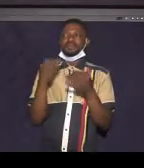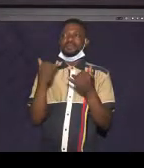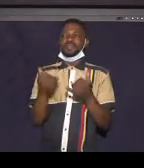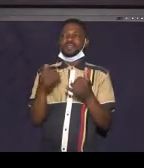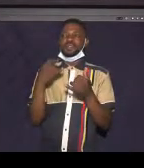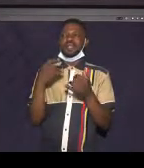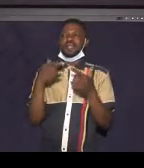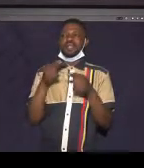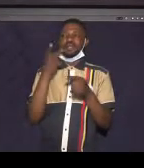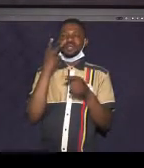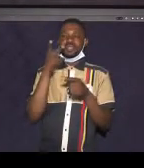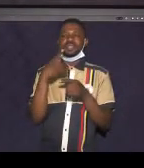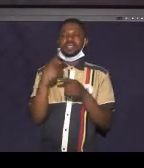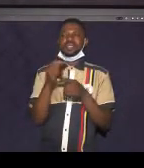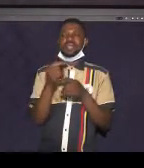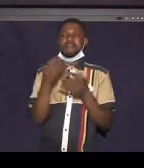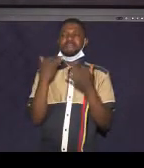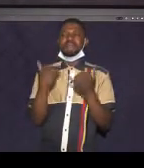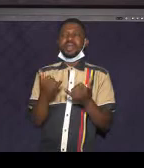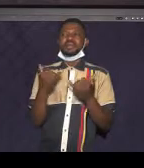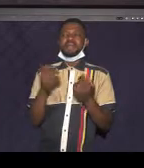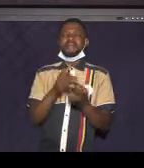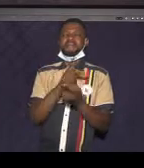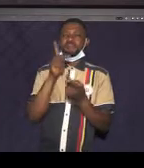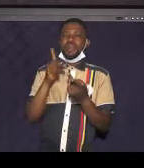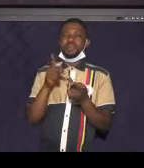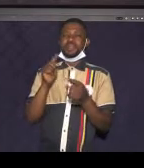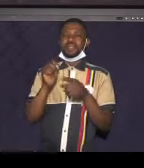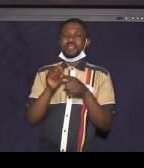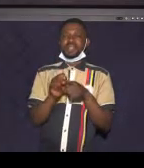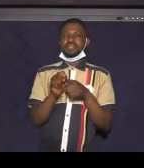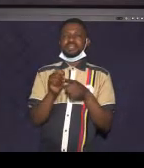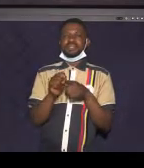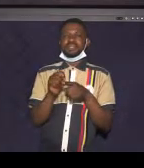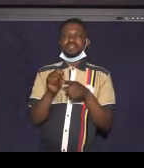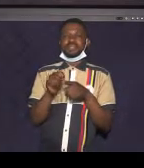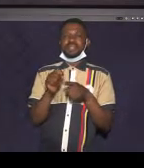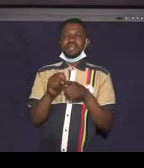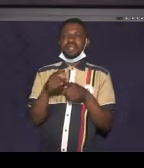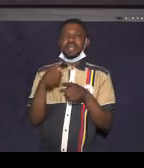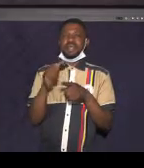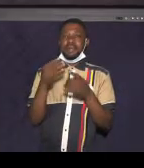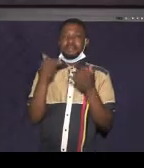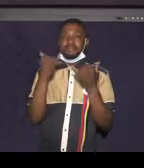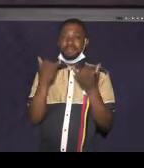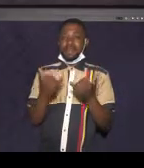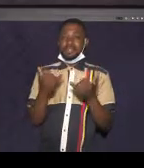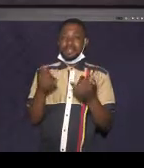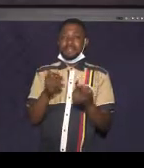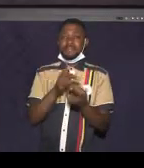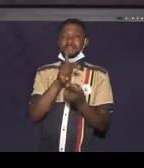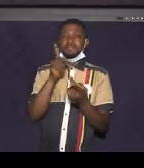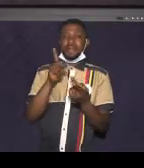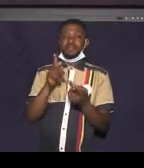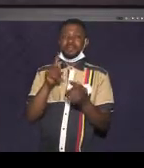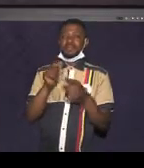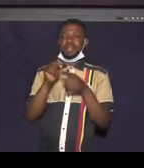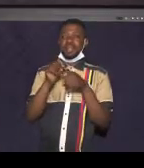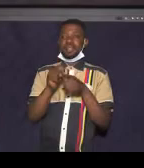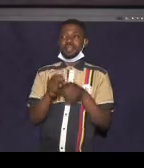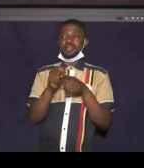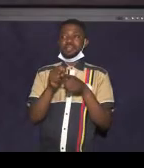Now, let's look at the present perfect tense. The present perfect tense.